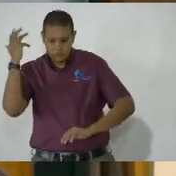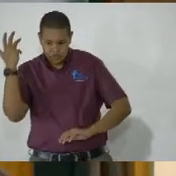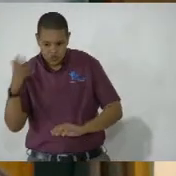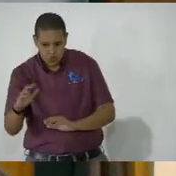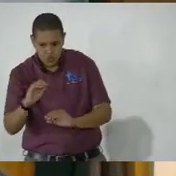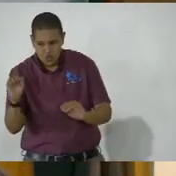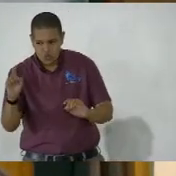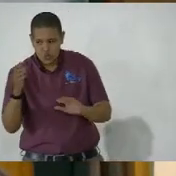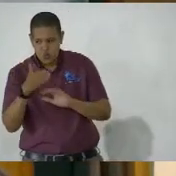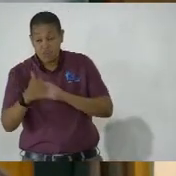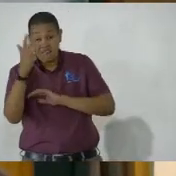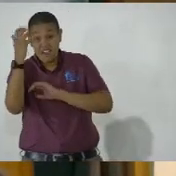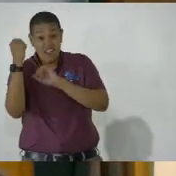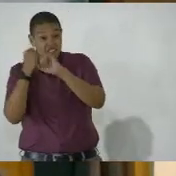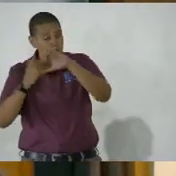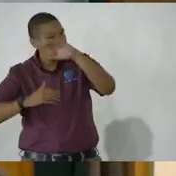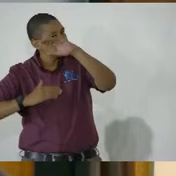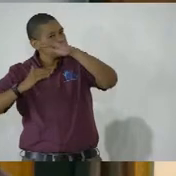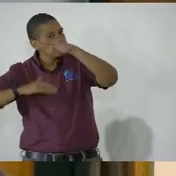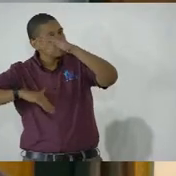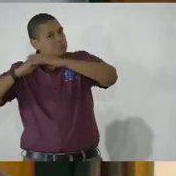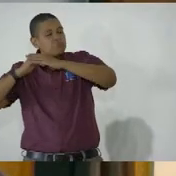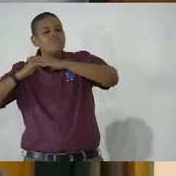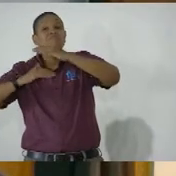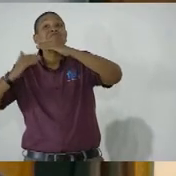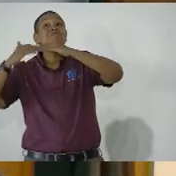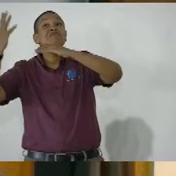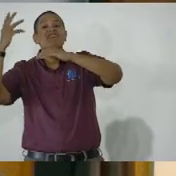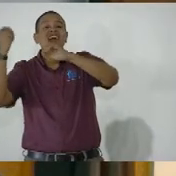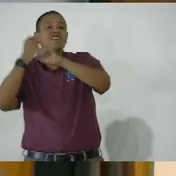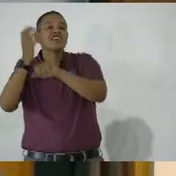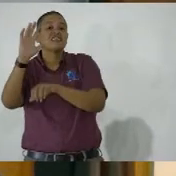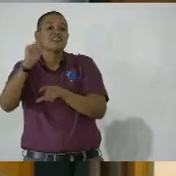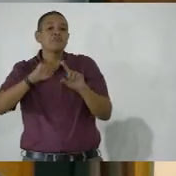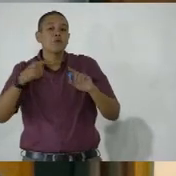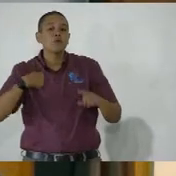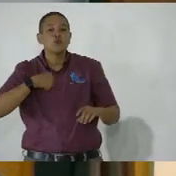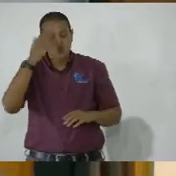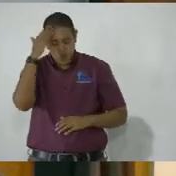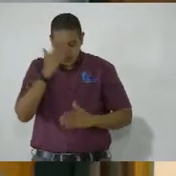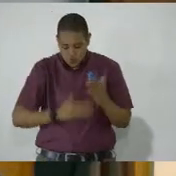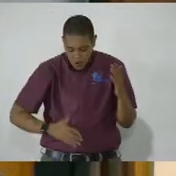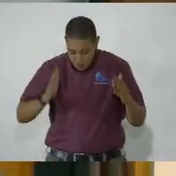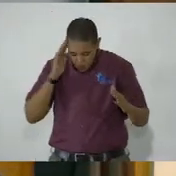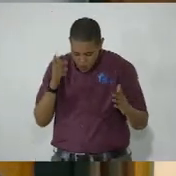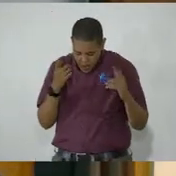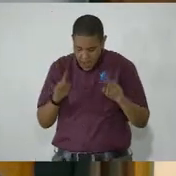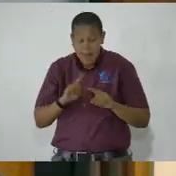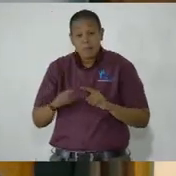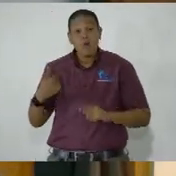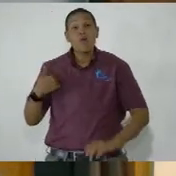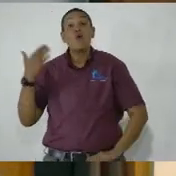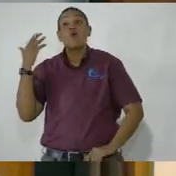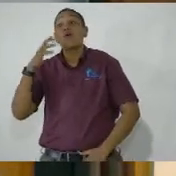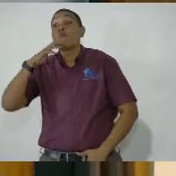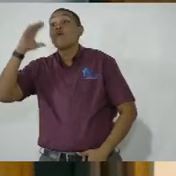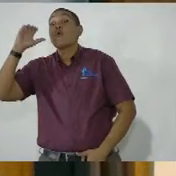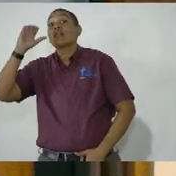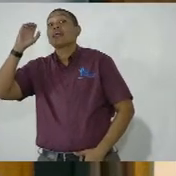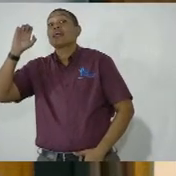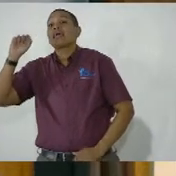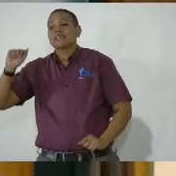be over 5 years. But we know that, you know, some will. But we are hoping that the older cases can be dealt